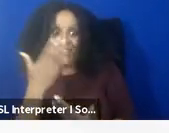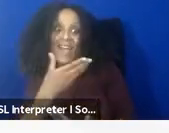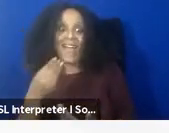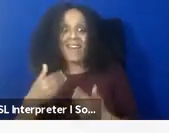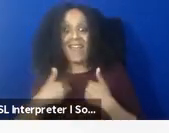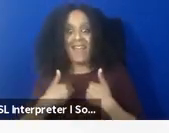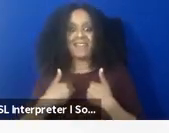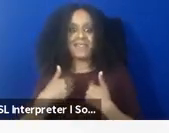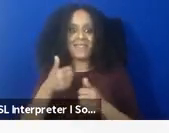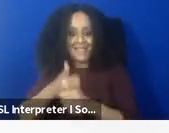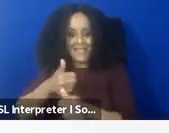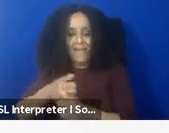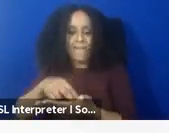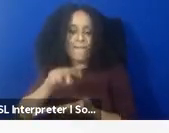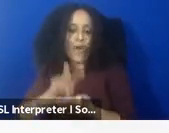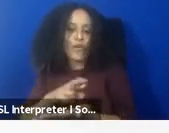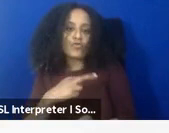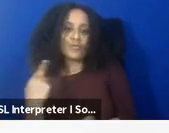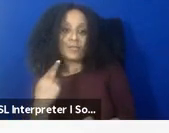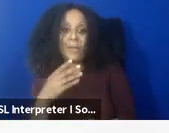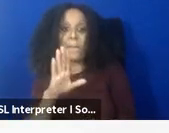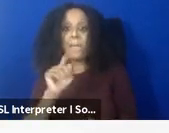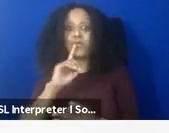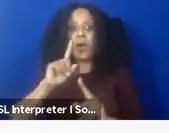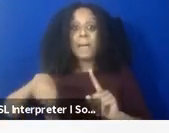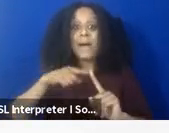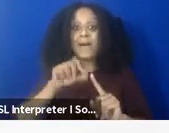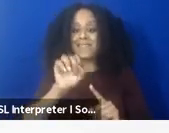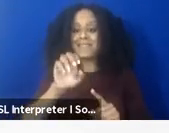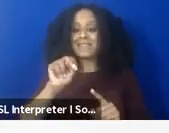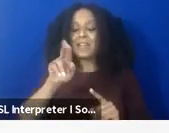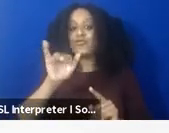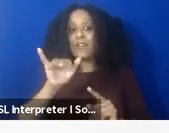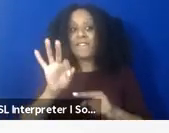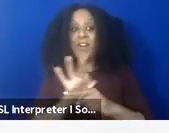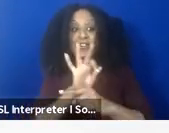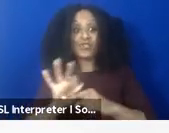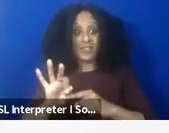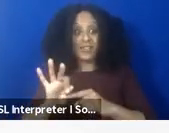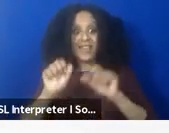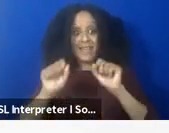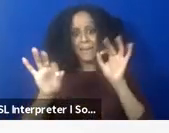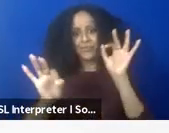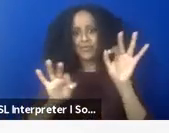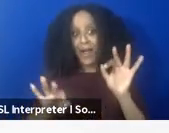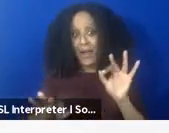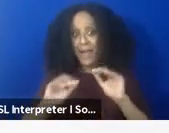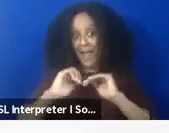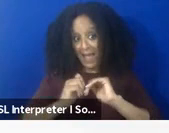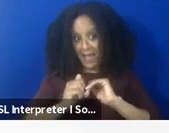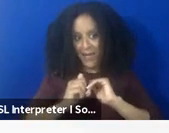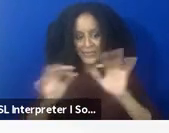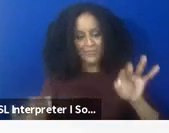falls risk. But in terms of sensory function, the effects of diabetes on balance can be described as this perfect